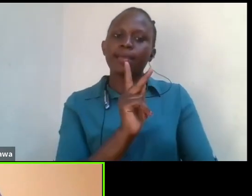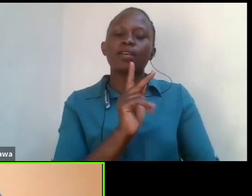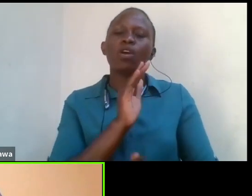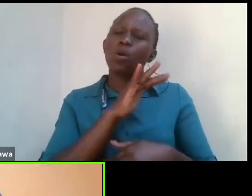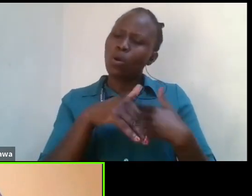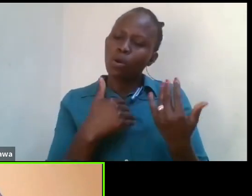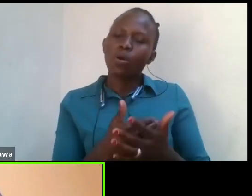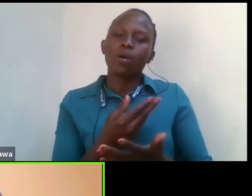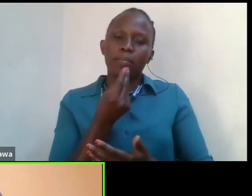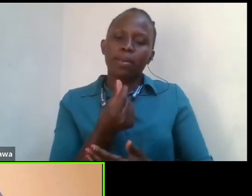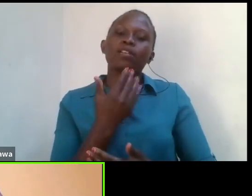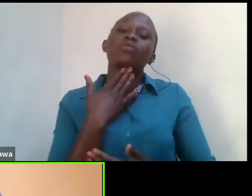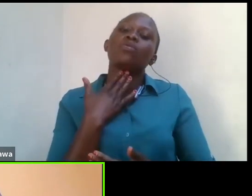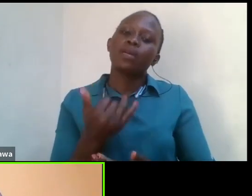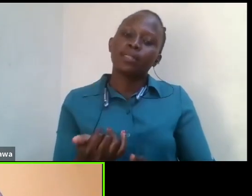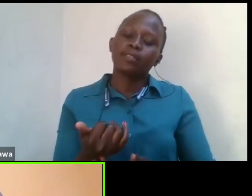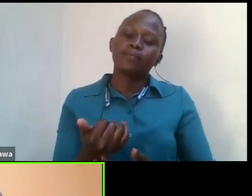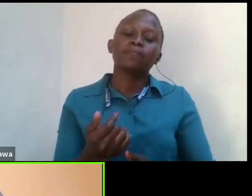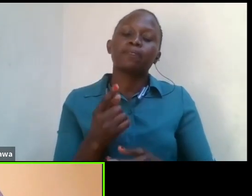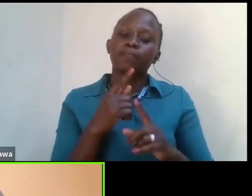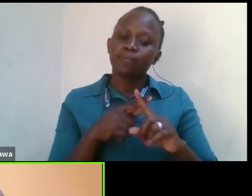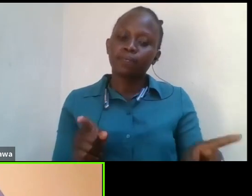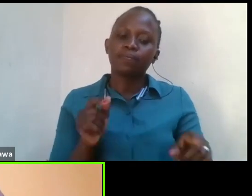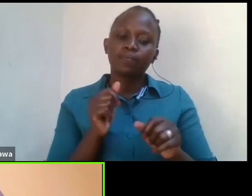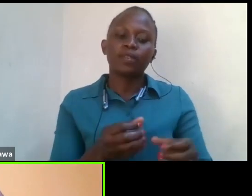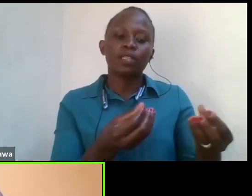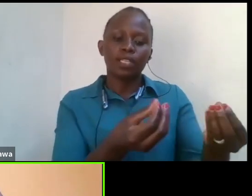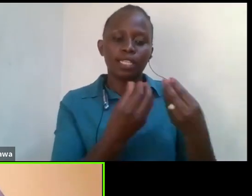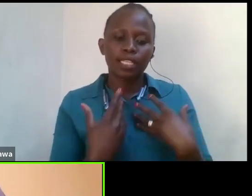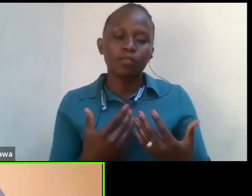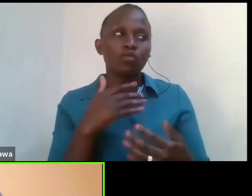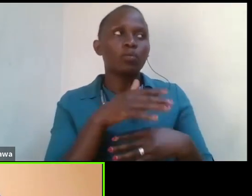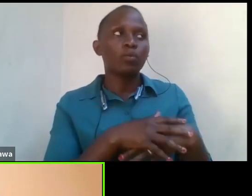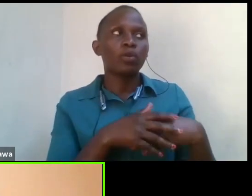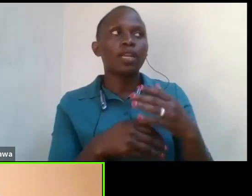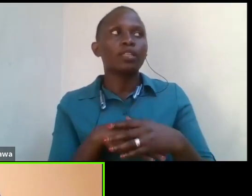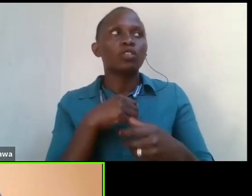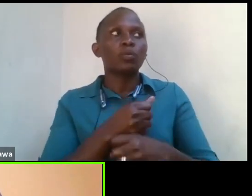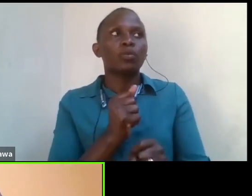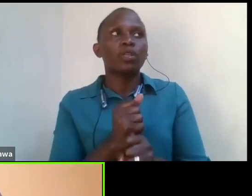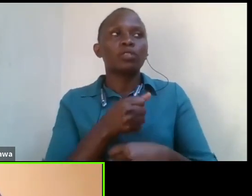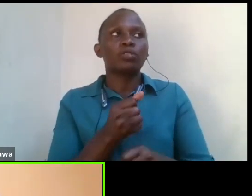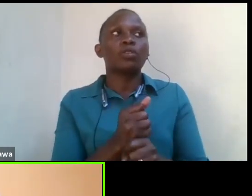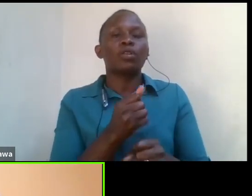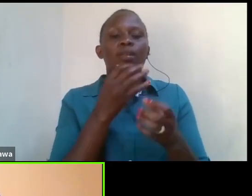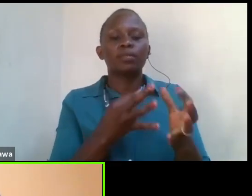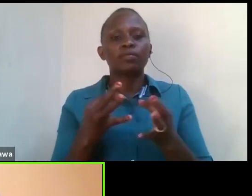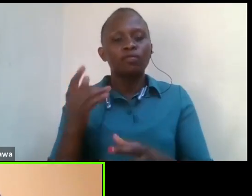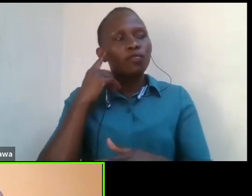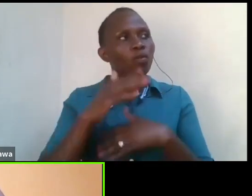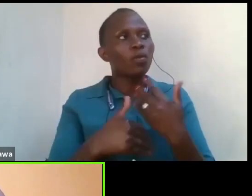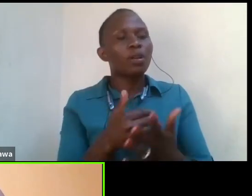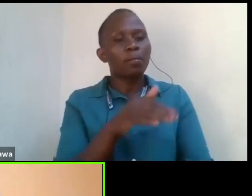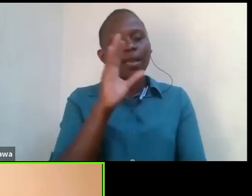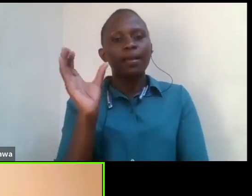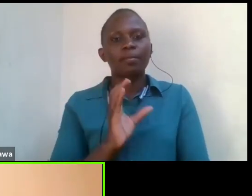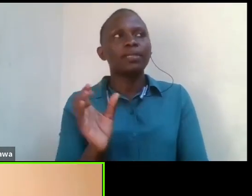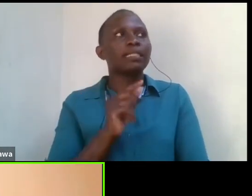that you want as long as you get me the production manual for Dennis's company. Now that is